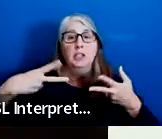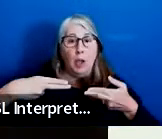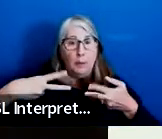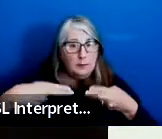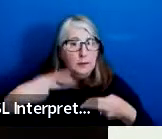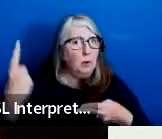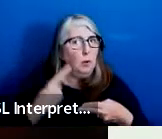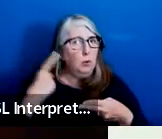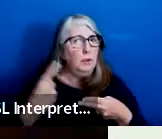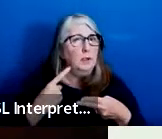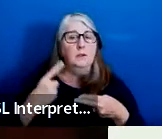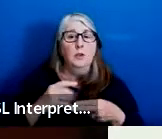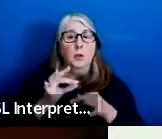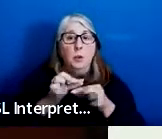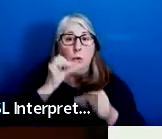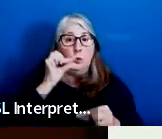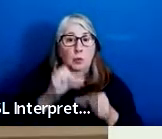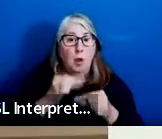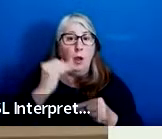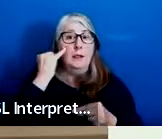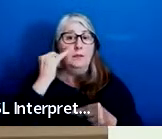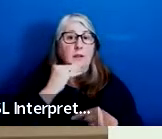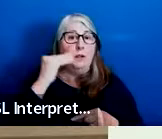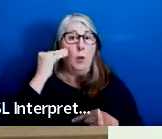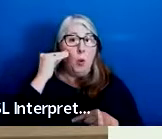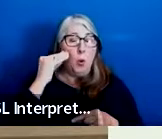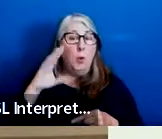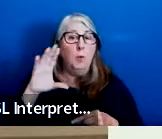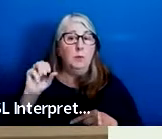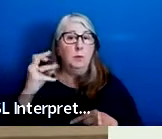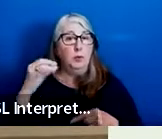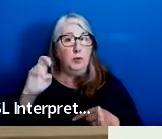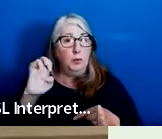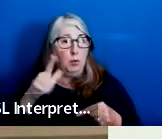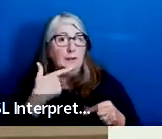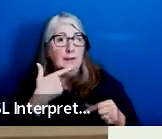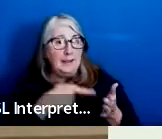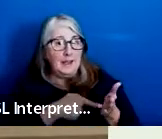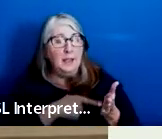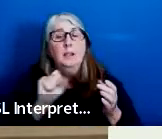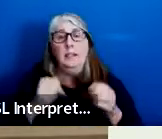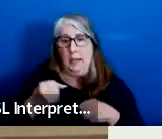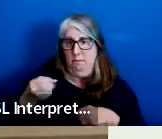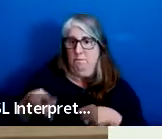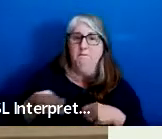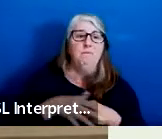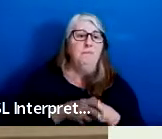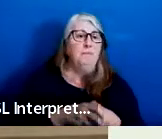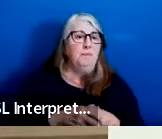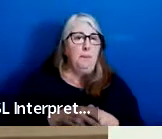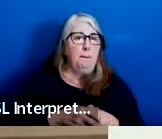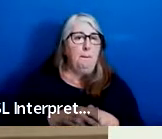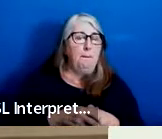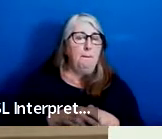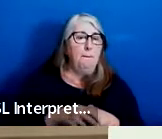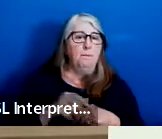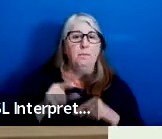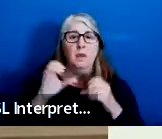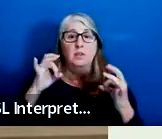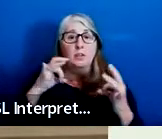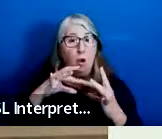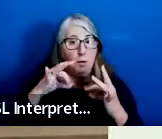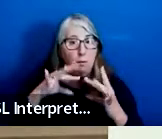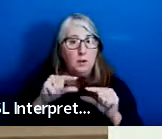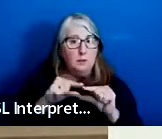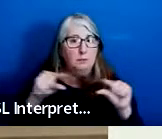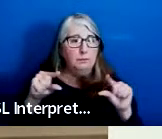compostable. Even straws, if they say home compostable on them, they can go right into the composting too. These little things they give you from Starbucks. Oh, yeah.